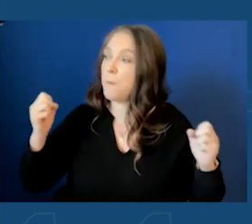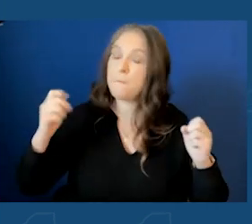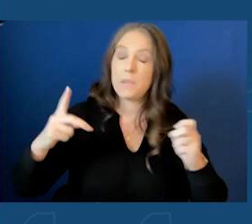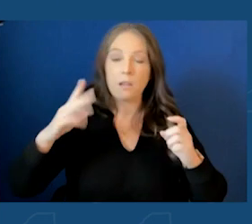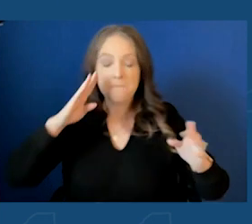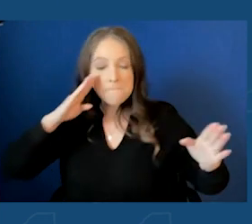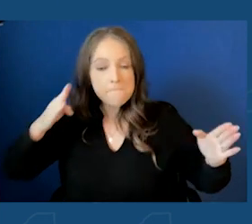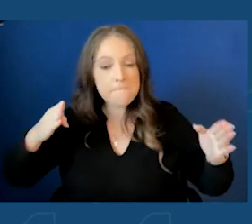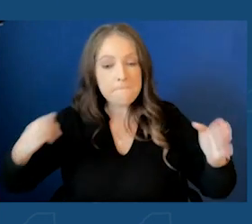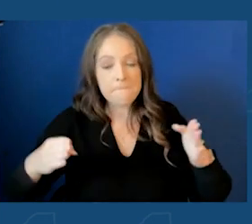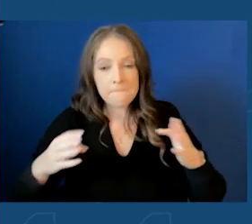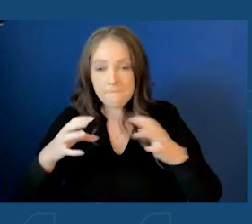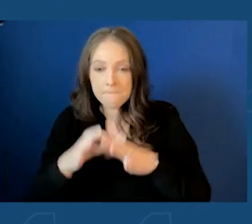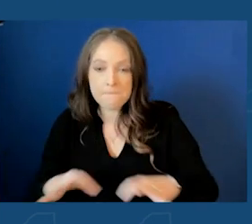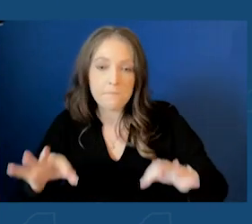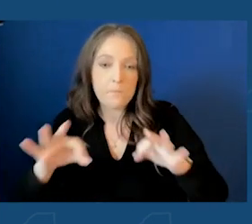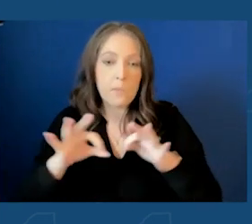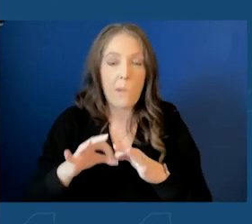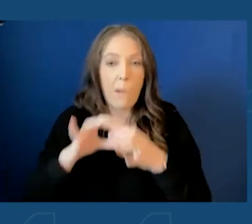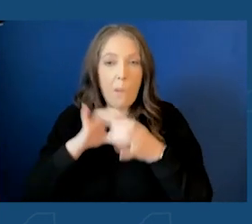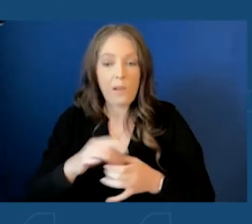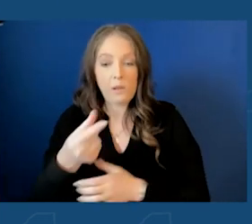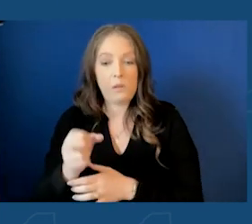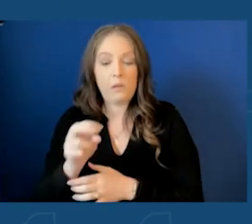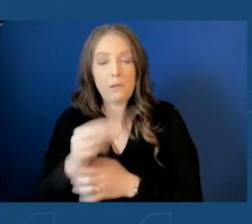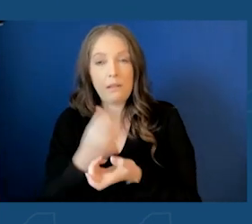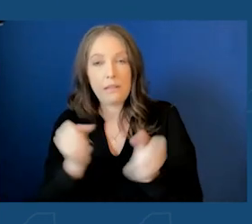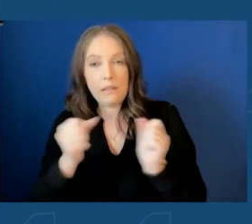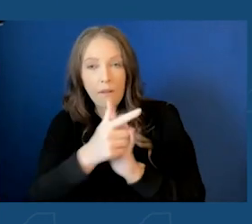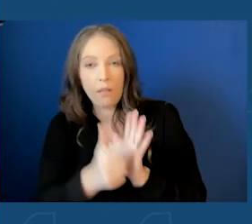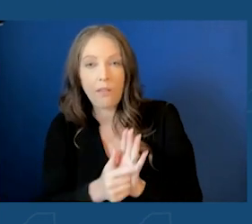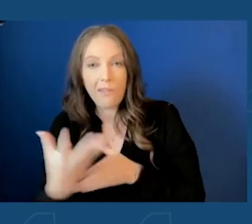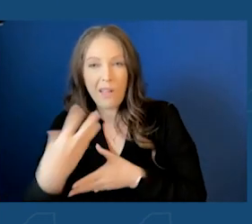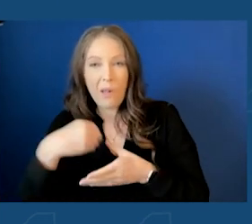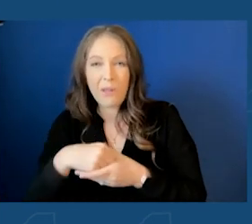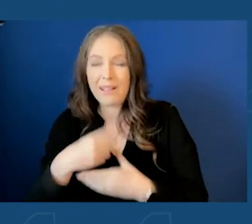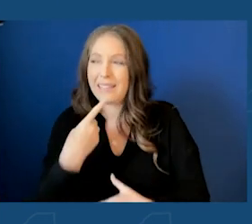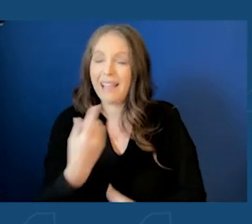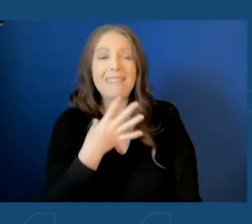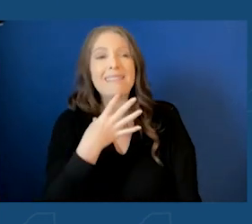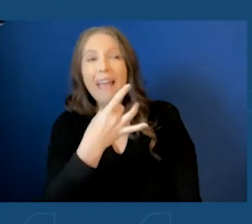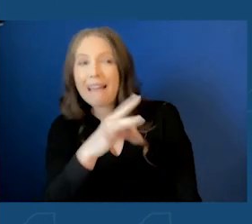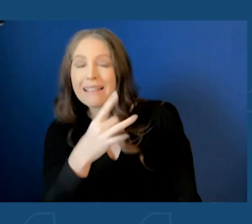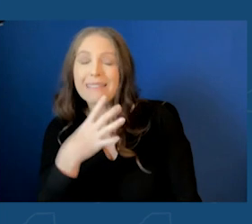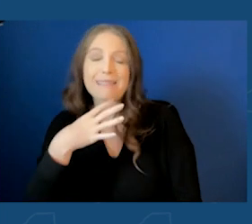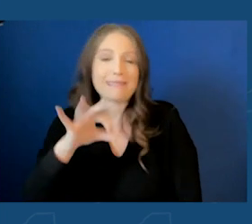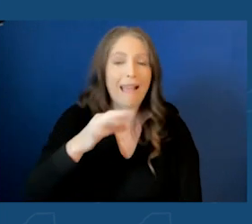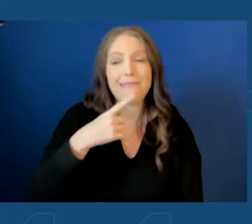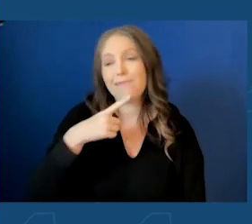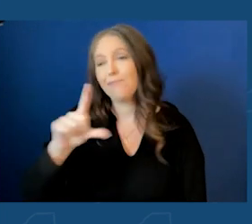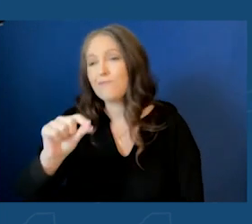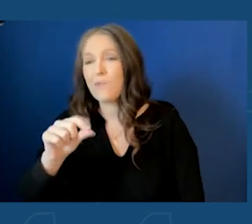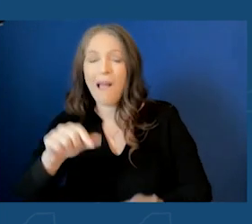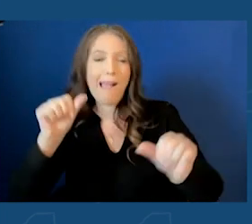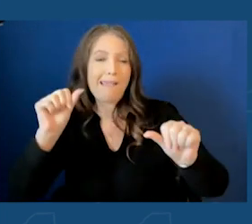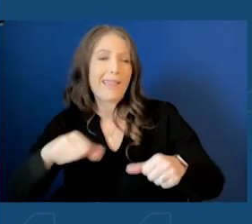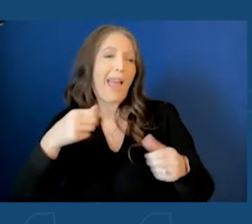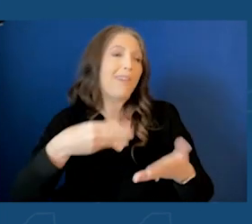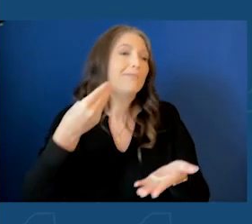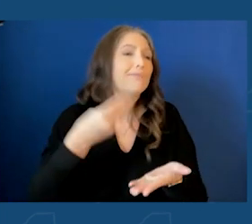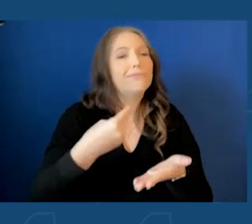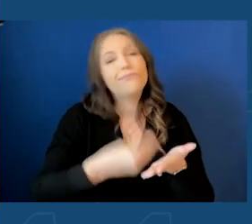important gun safety laws, including saying that 18 and 19-year-olds and 20-year-olds shouldn't be able to walk into a store and buy an